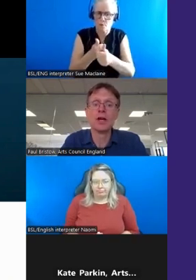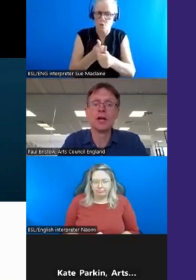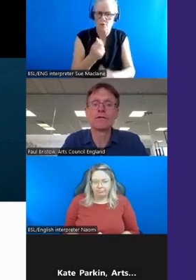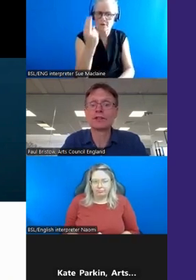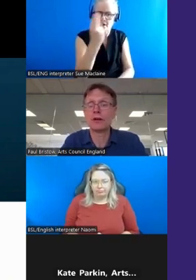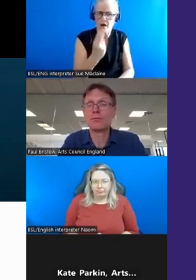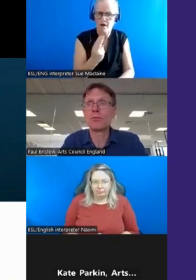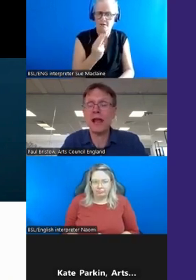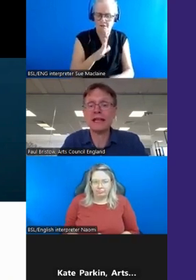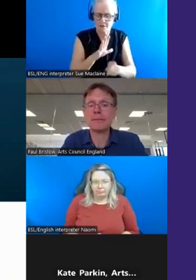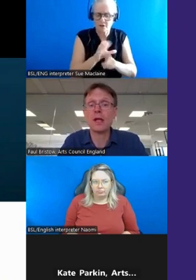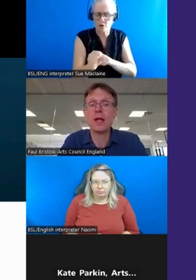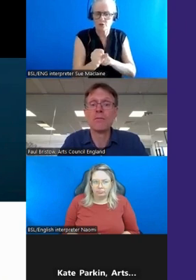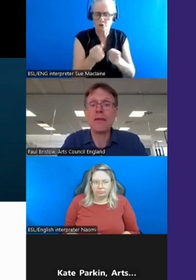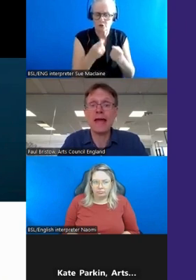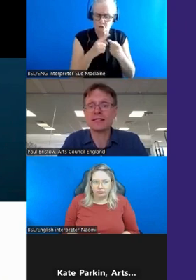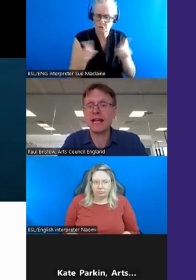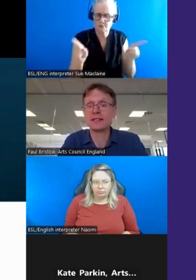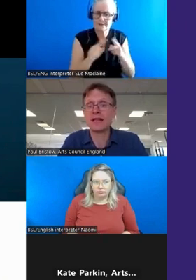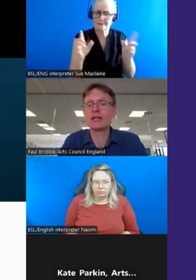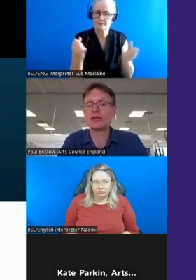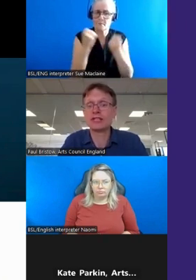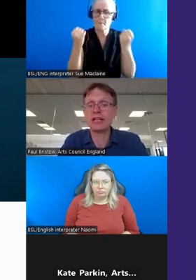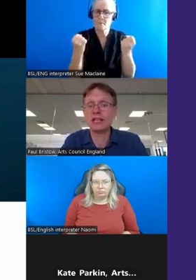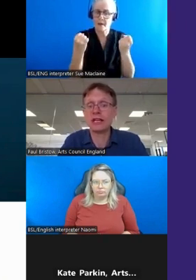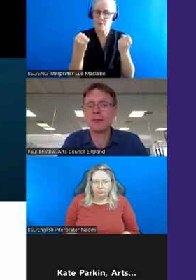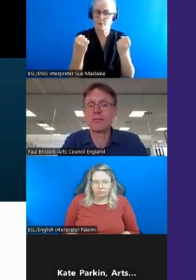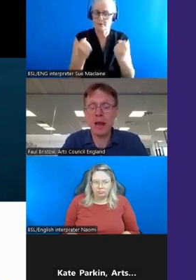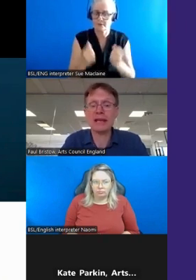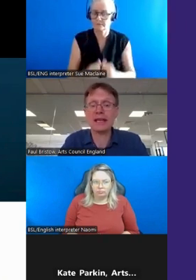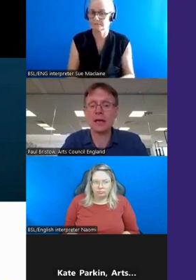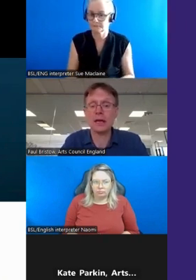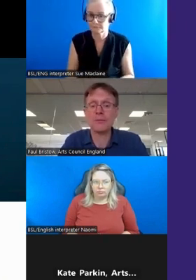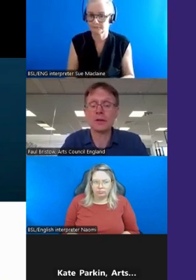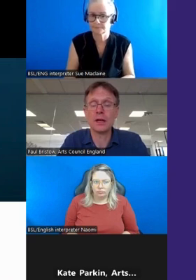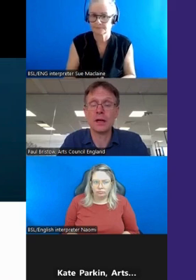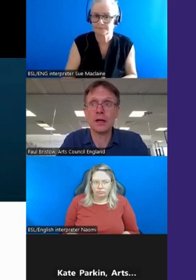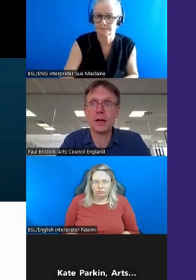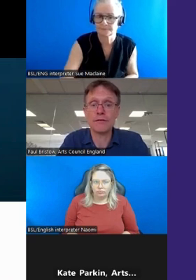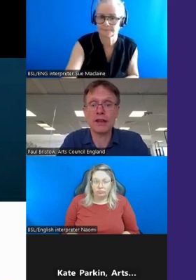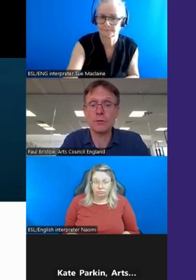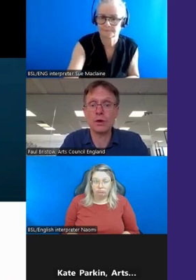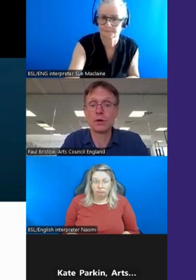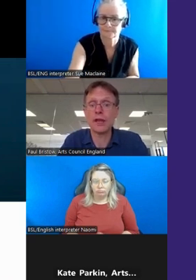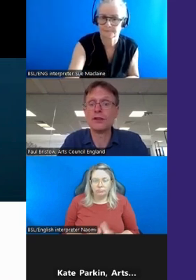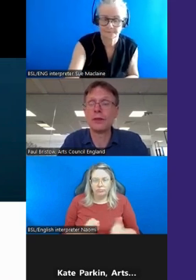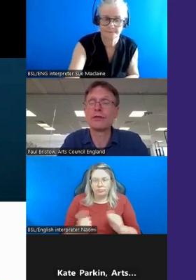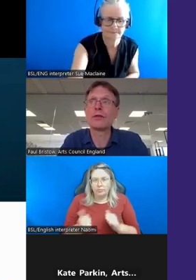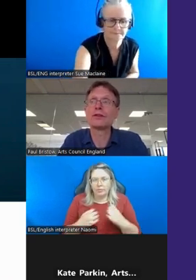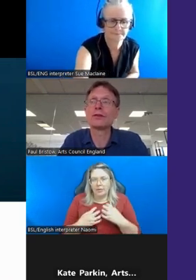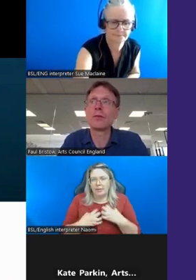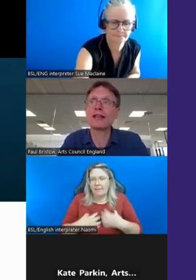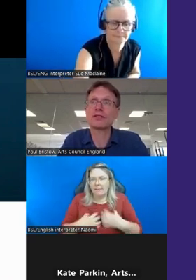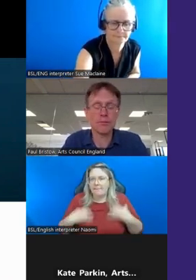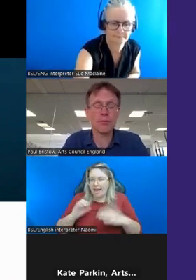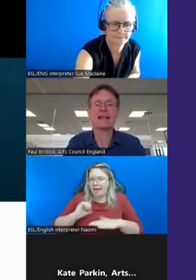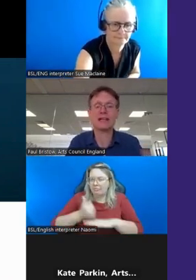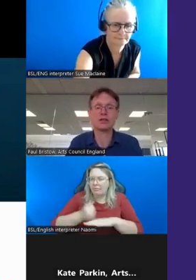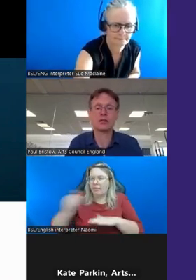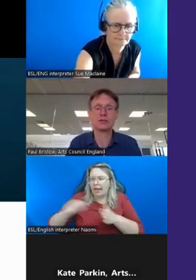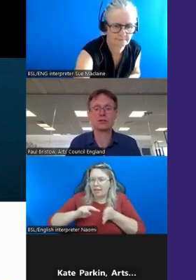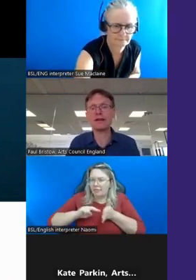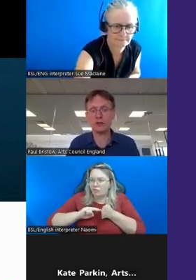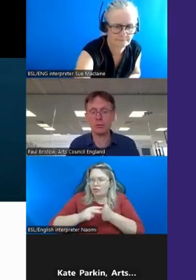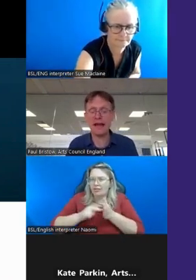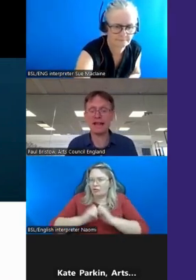have. For example, planning. The mayor sets a strategic planning framework for London through the London Plan. So planning